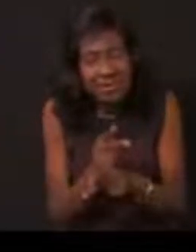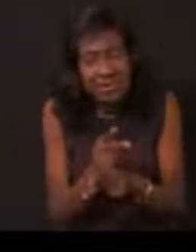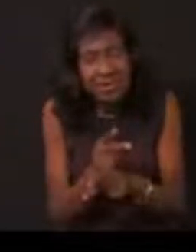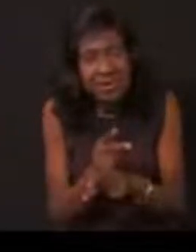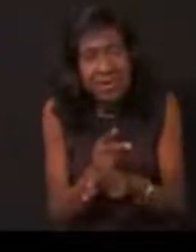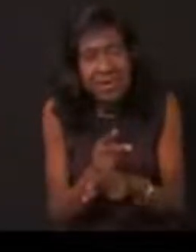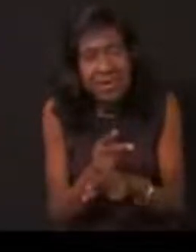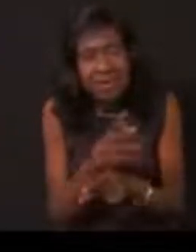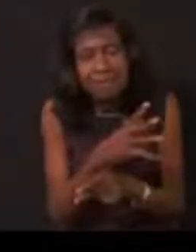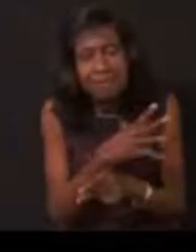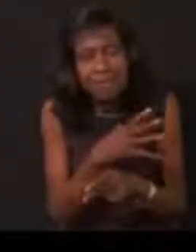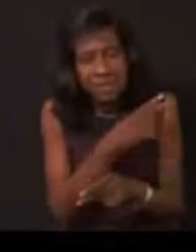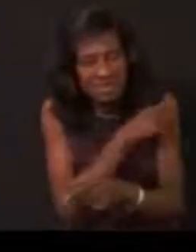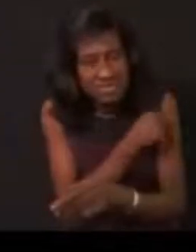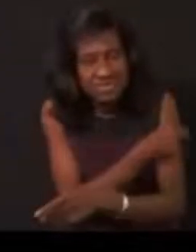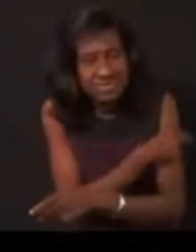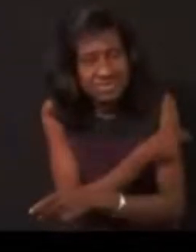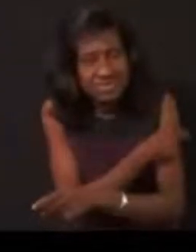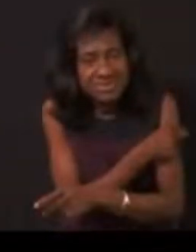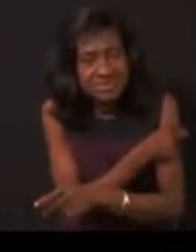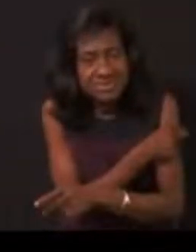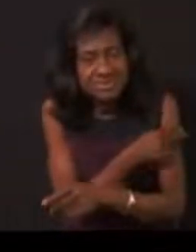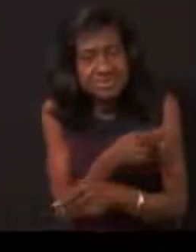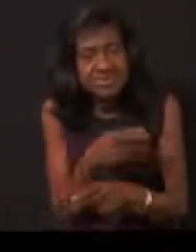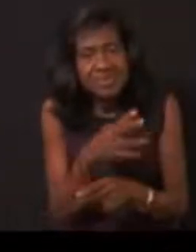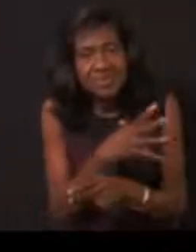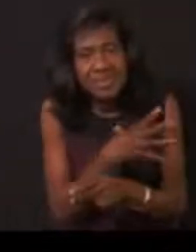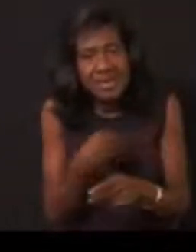I know I've said recently that